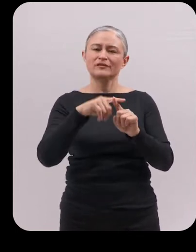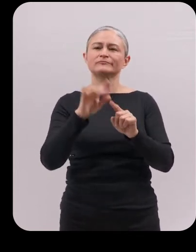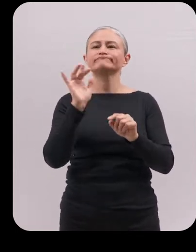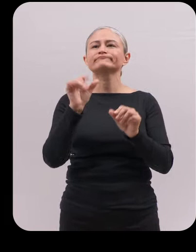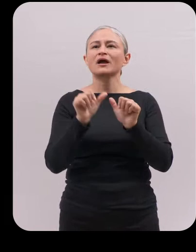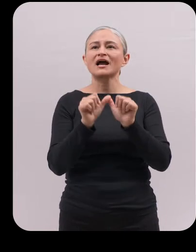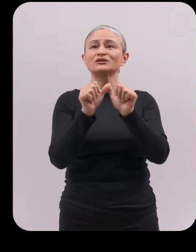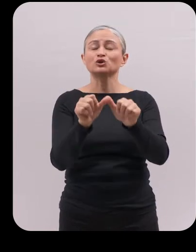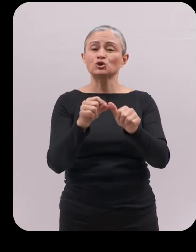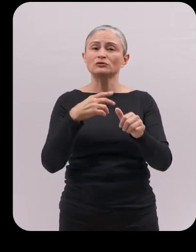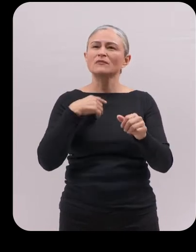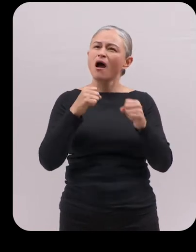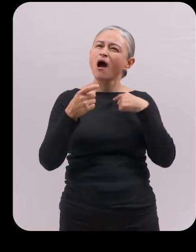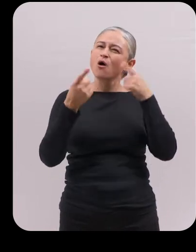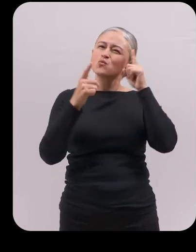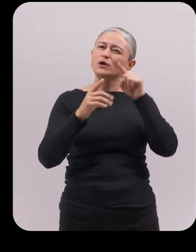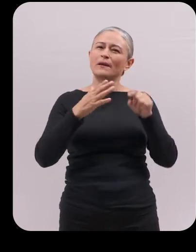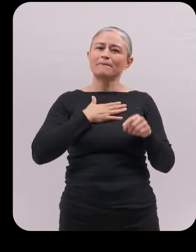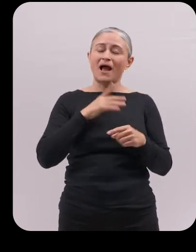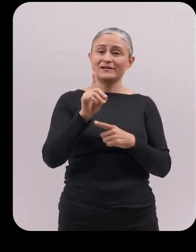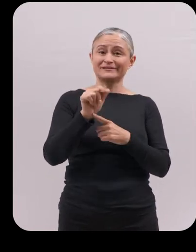my data be sent up to Gemini.